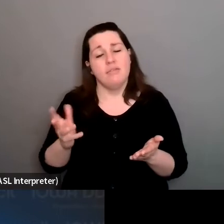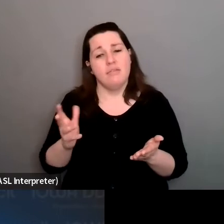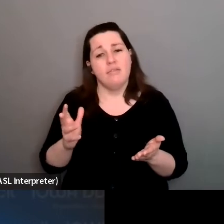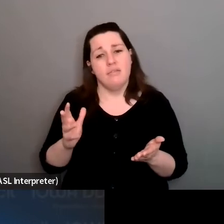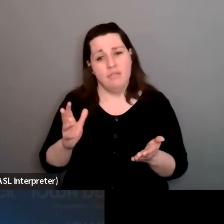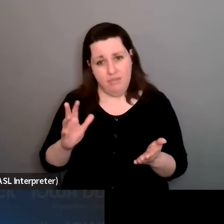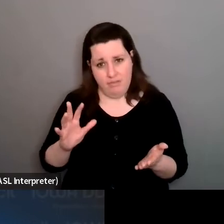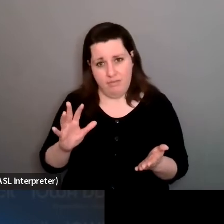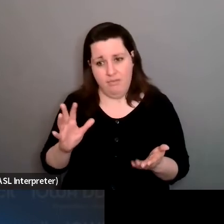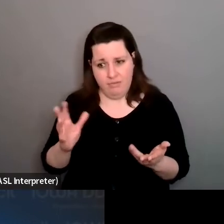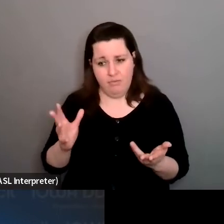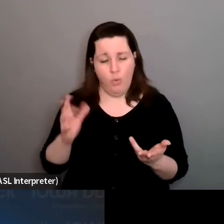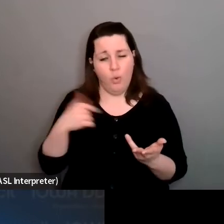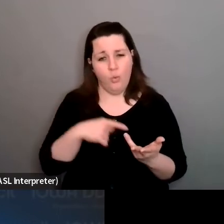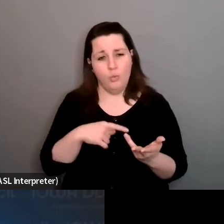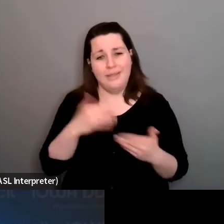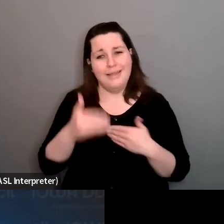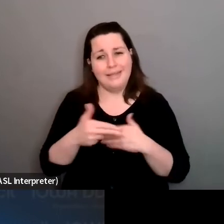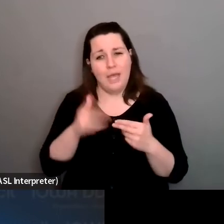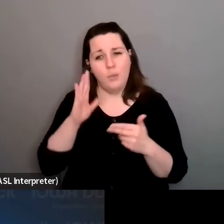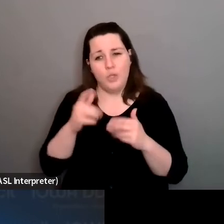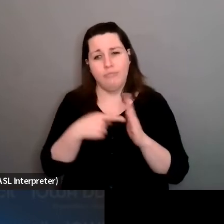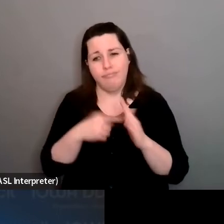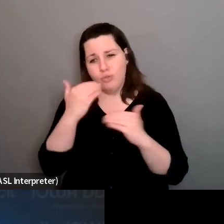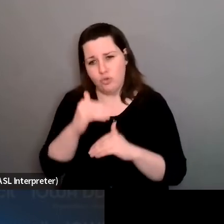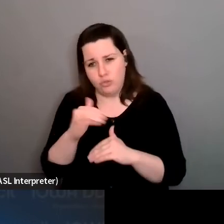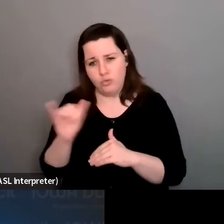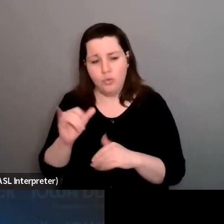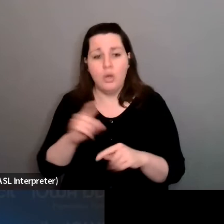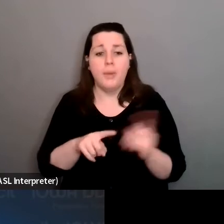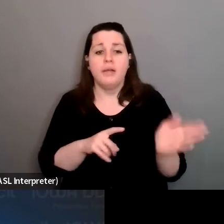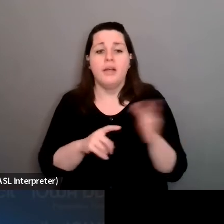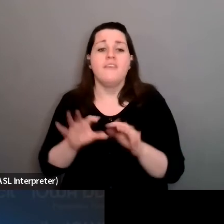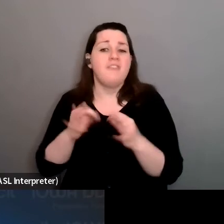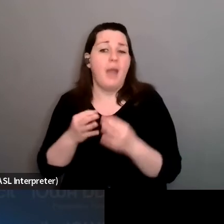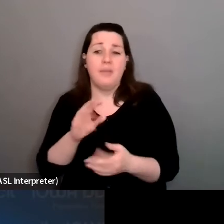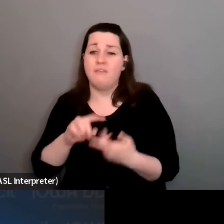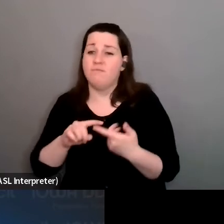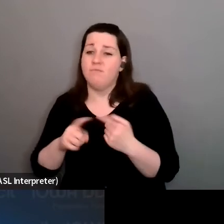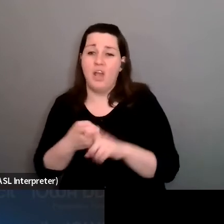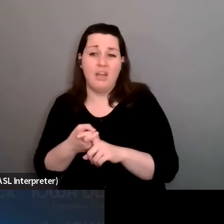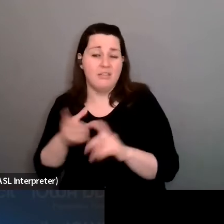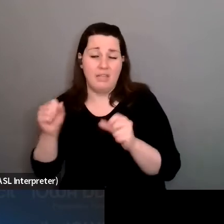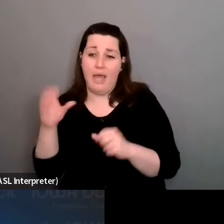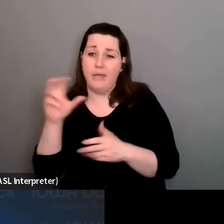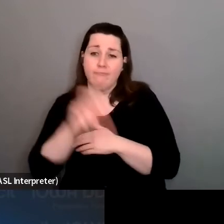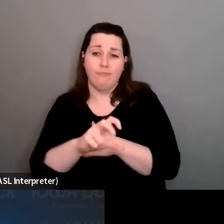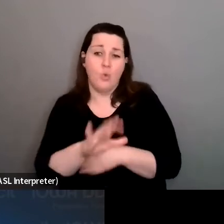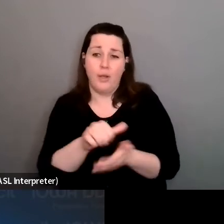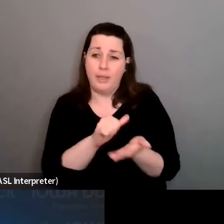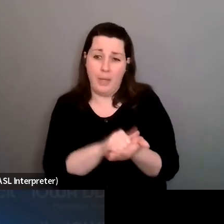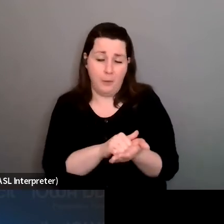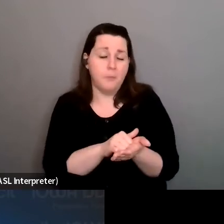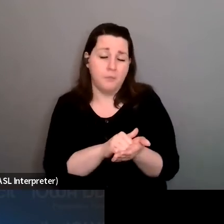the restrictions that we're going to talk about on the next slide. And then family and friends, anybody can make a contribution to your account, because that's the great, it's